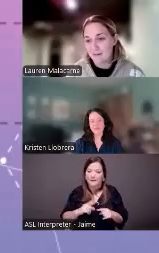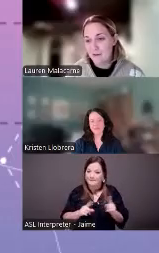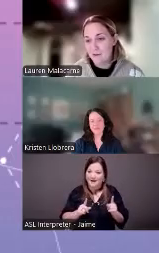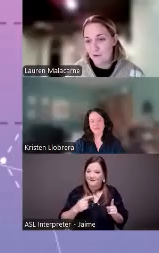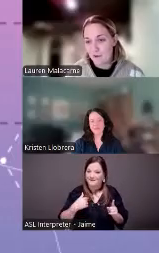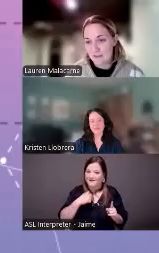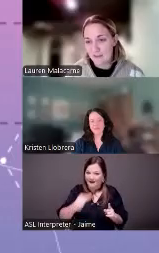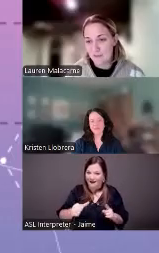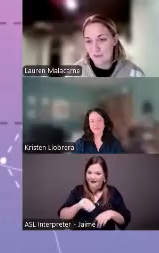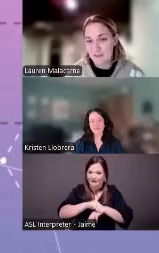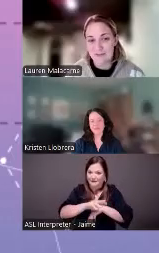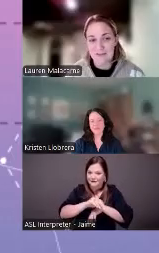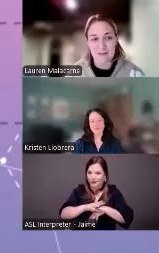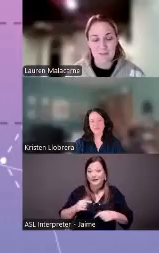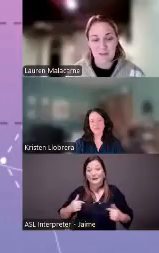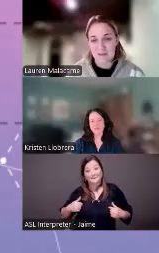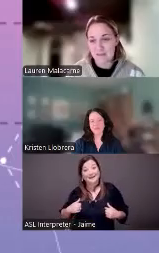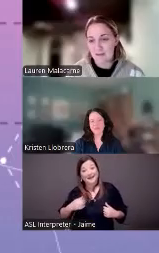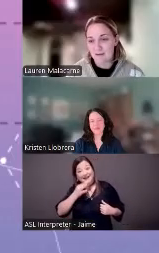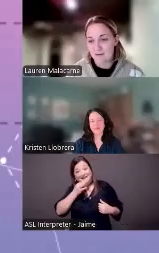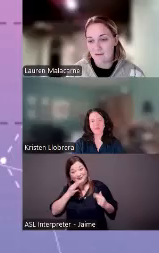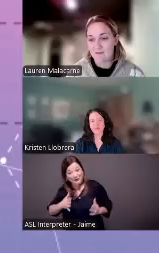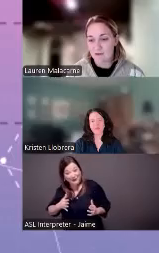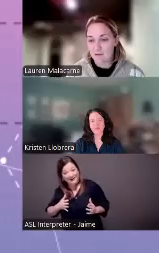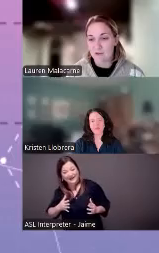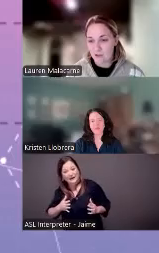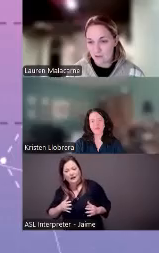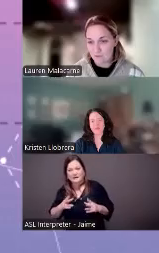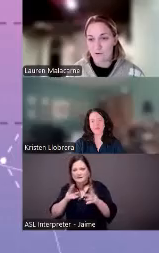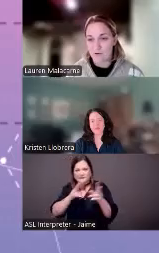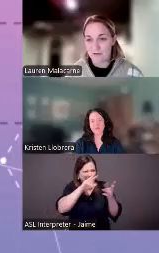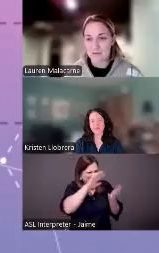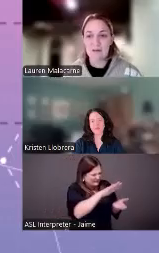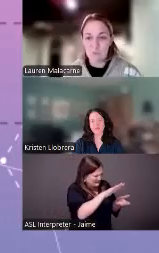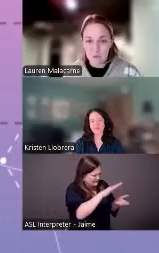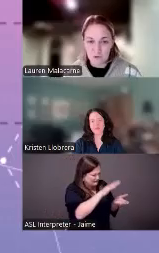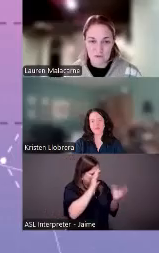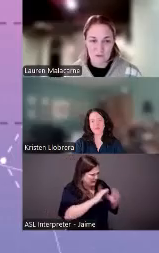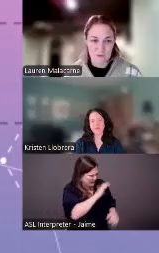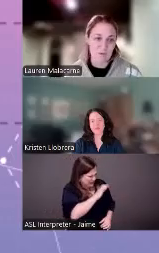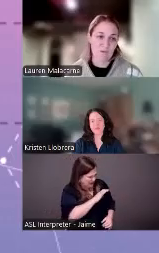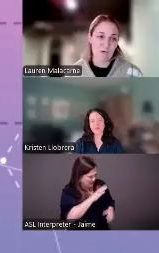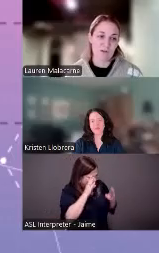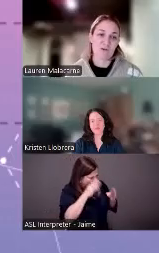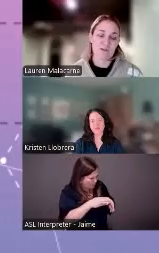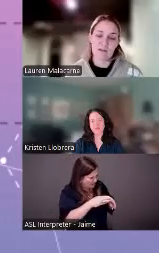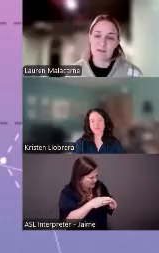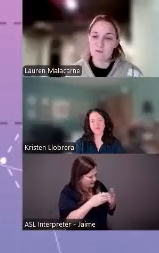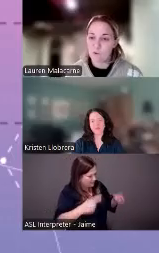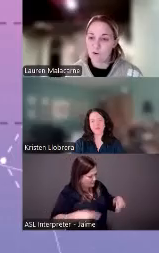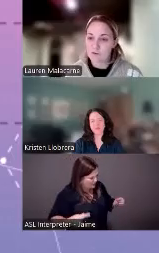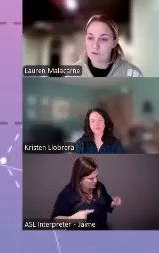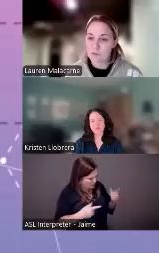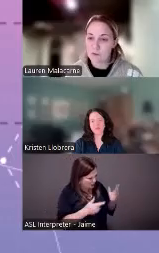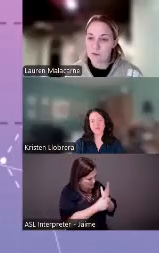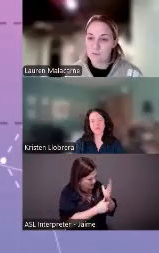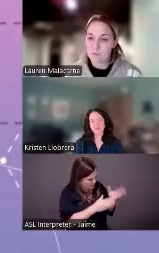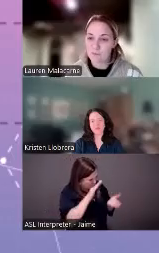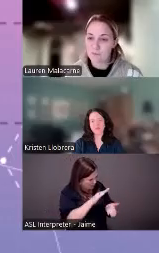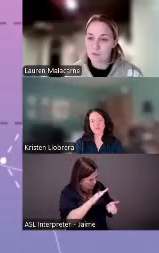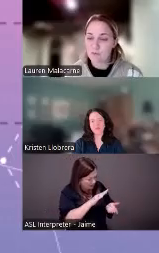me with content expertise attempting to take kind of a clinician-focused Wheelchair Skills Manual and translate it more